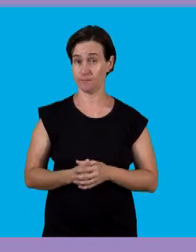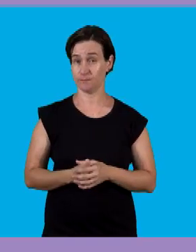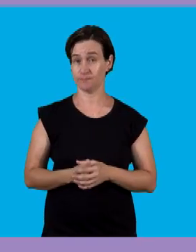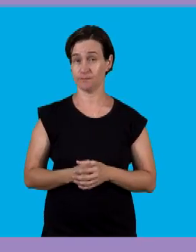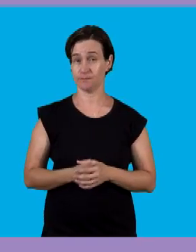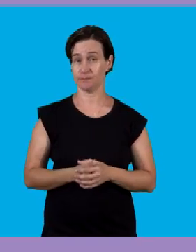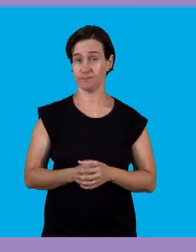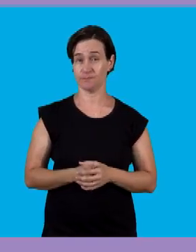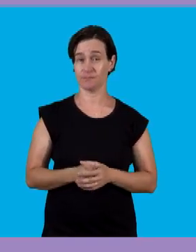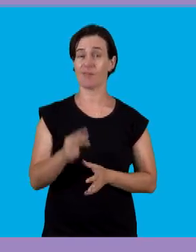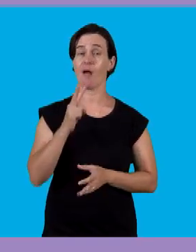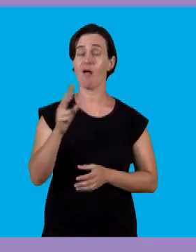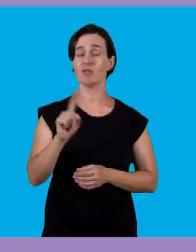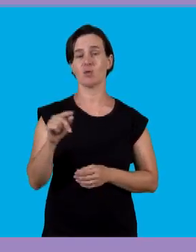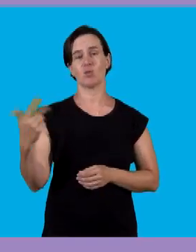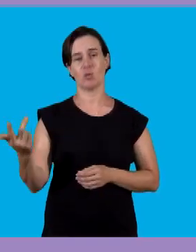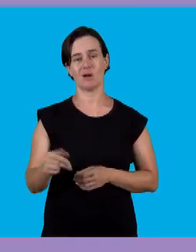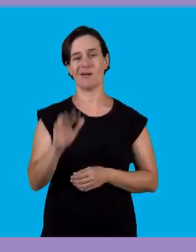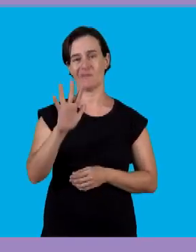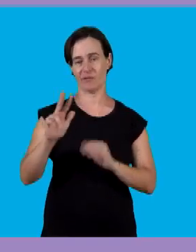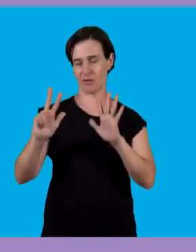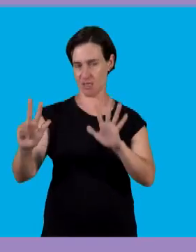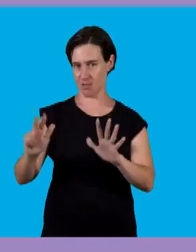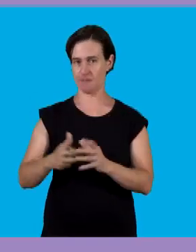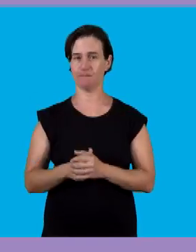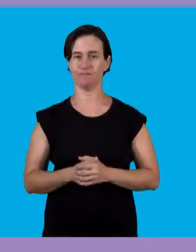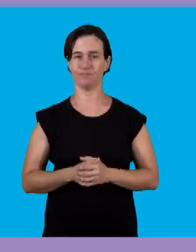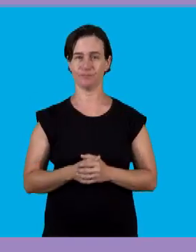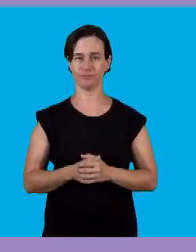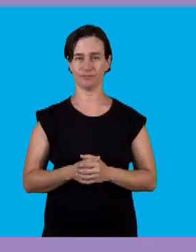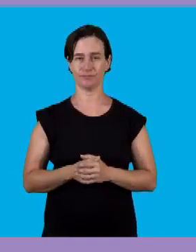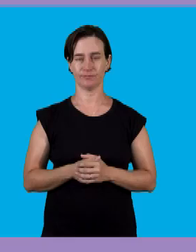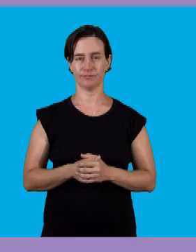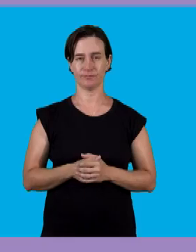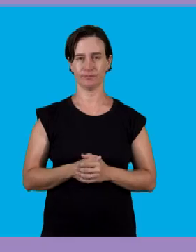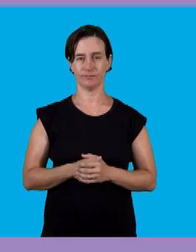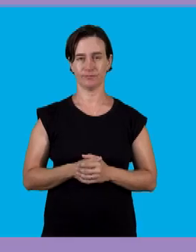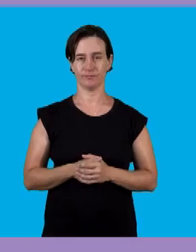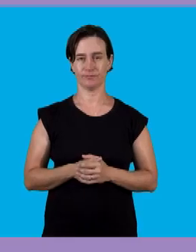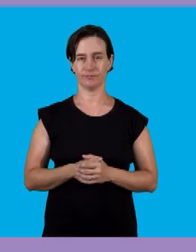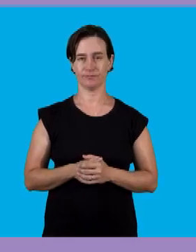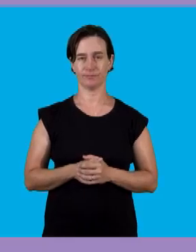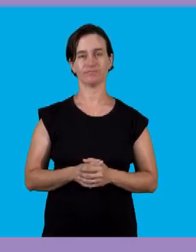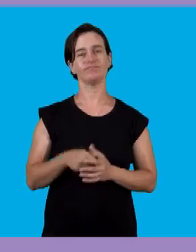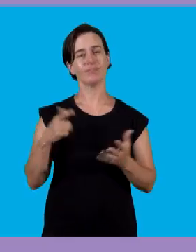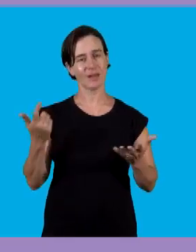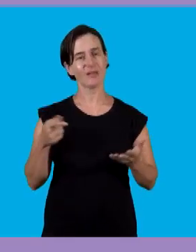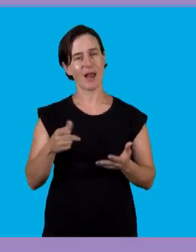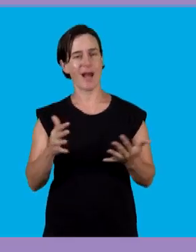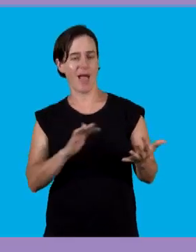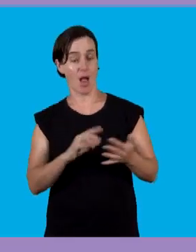to subtract 2, meaning our answer is going to be a 58. And that is how we